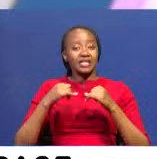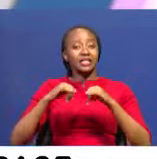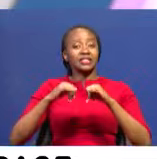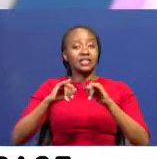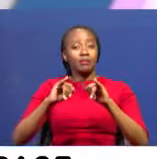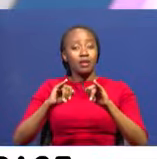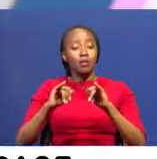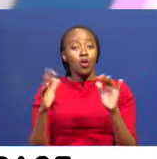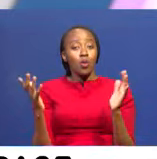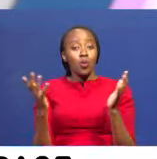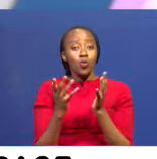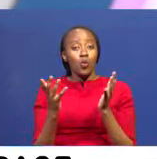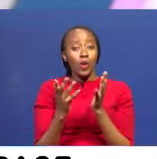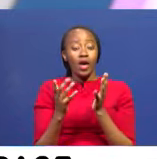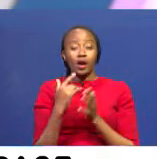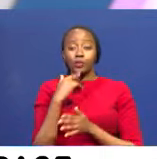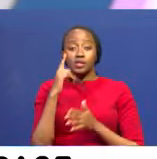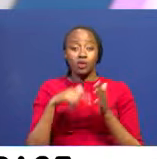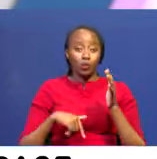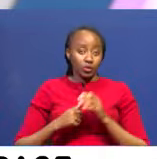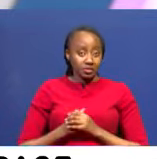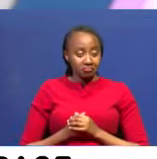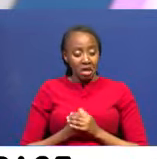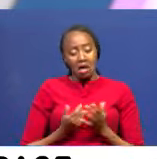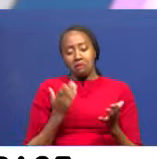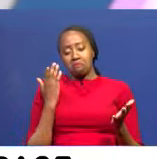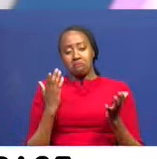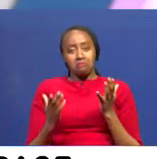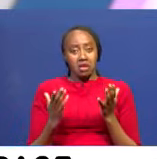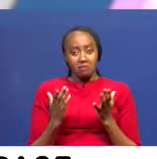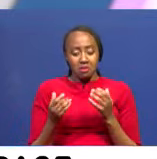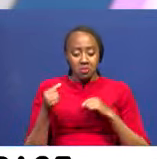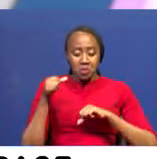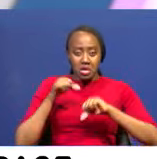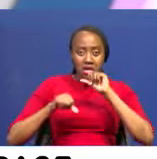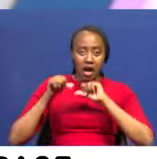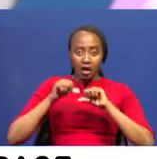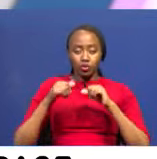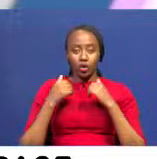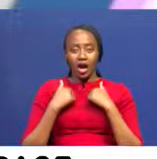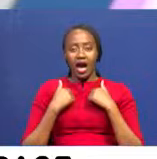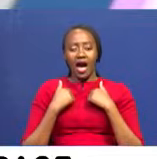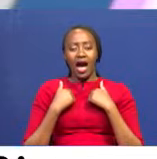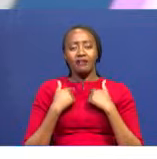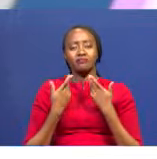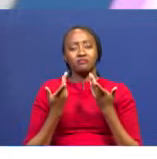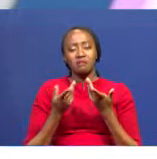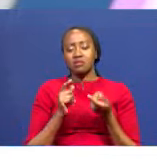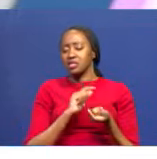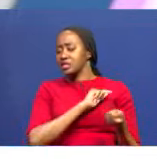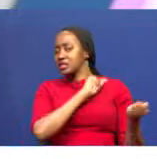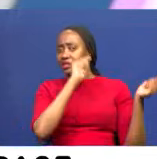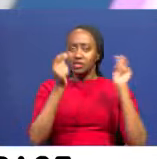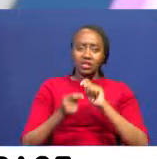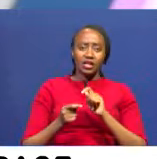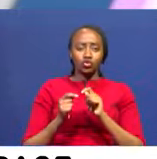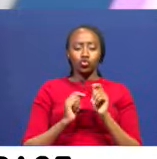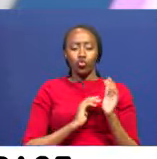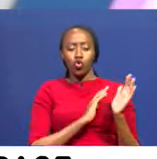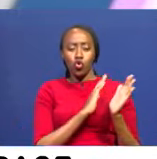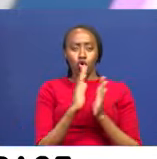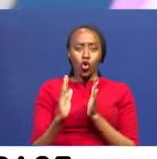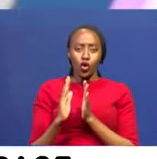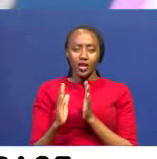aspect where we are saying that let's move and see whether we can go reverse the order, where we're doing